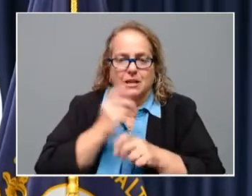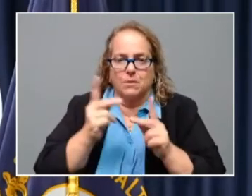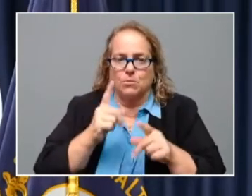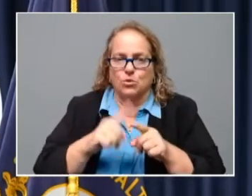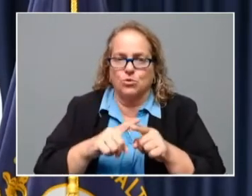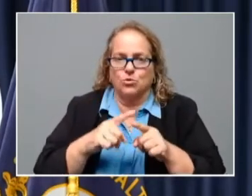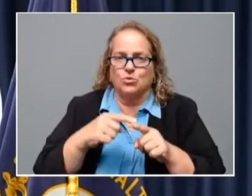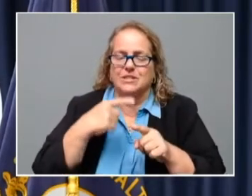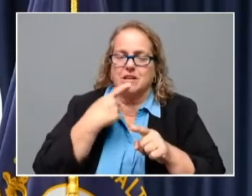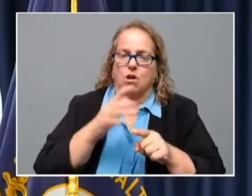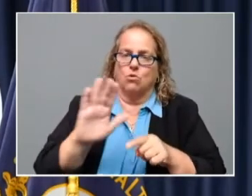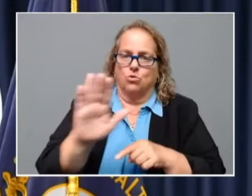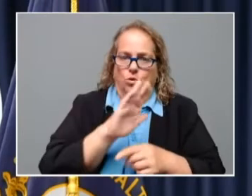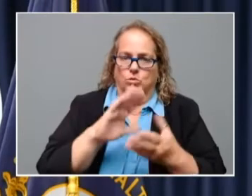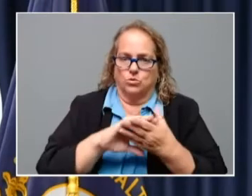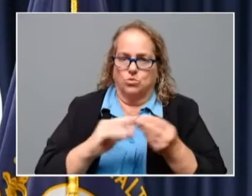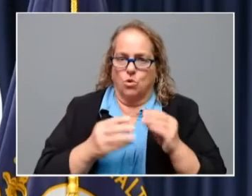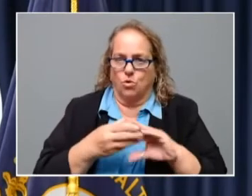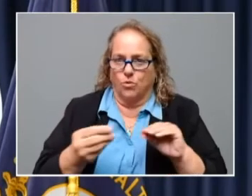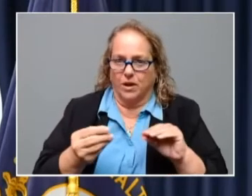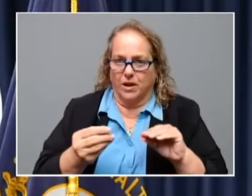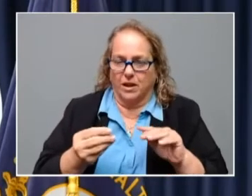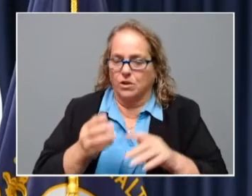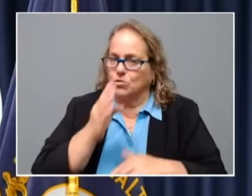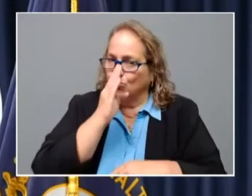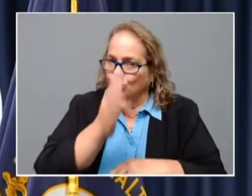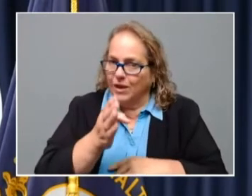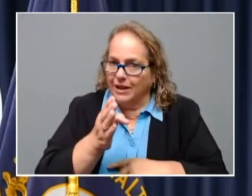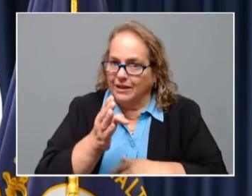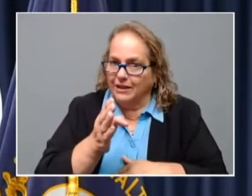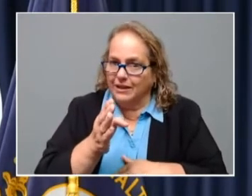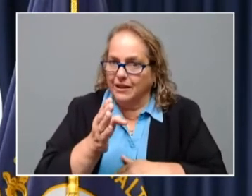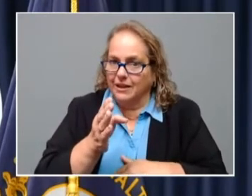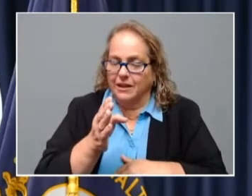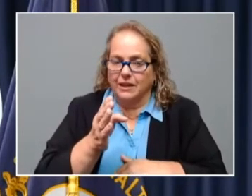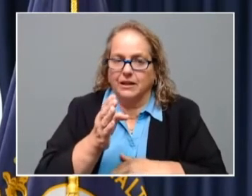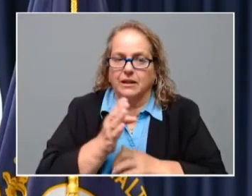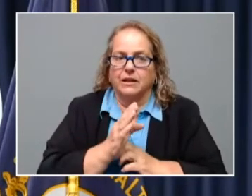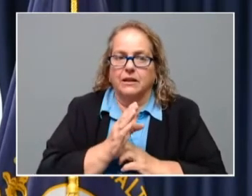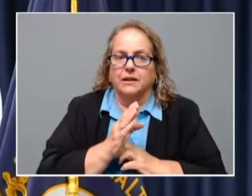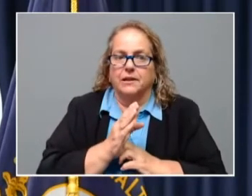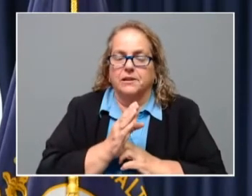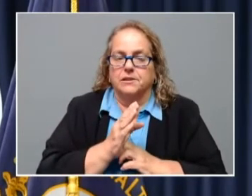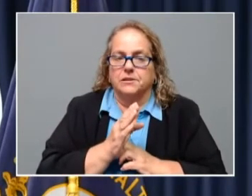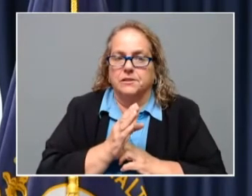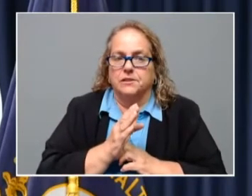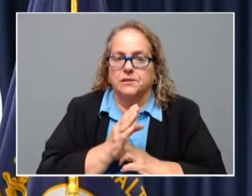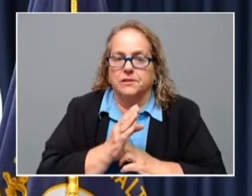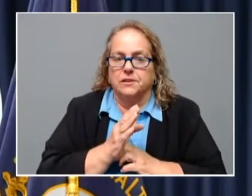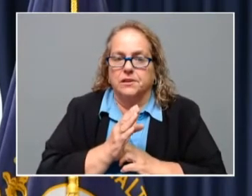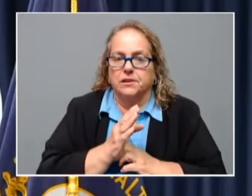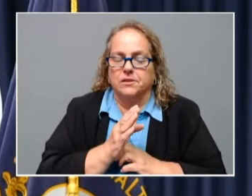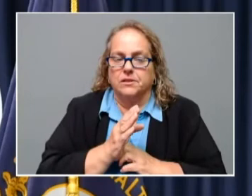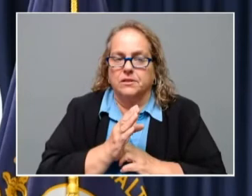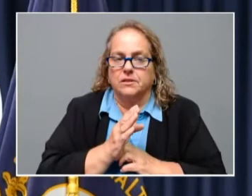story directly. And what was the first one? In terms of getting the info to